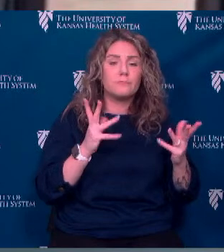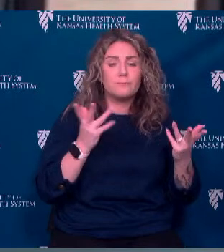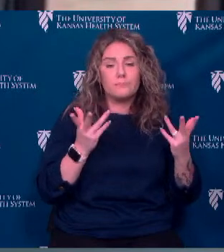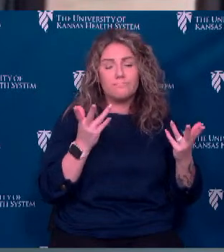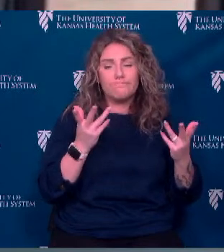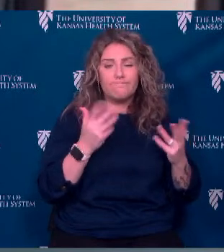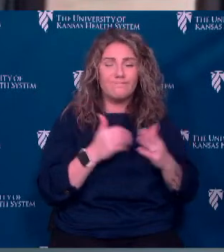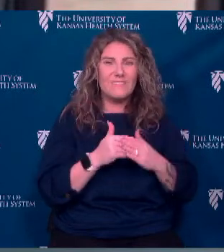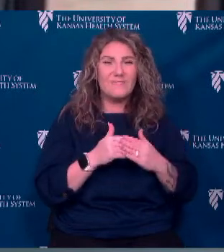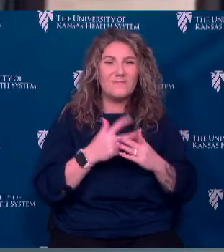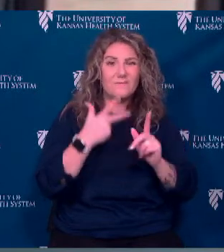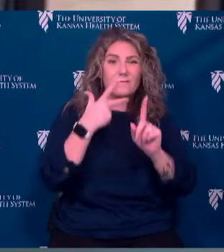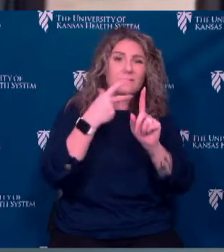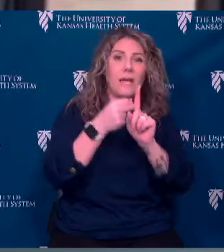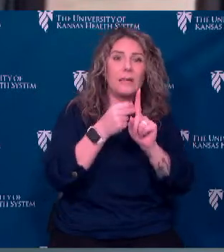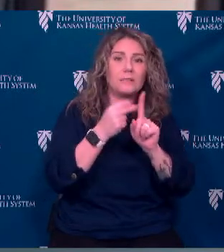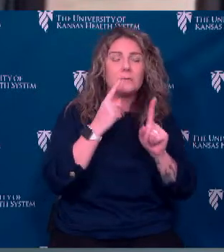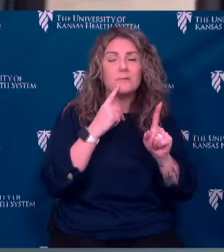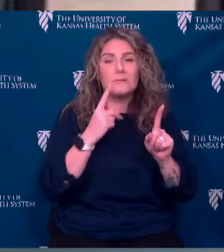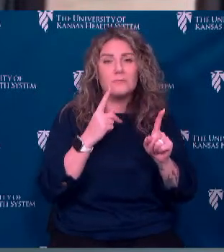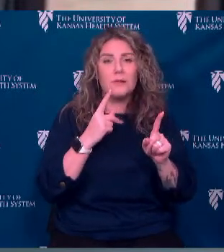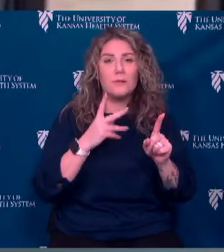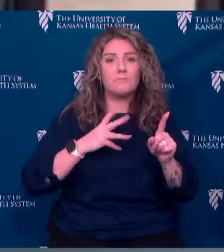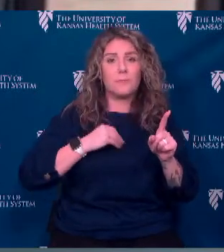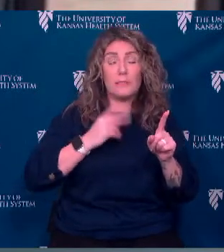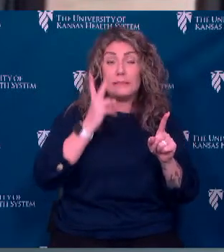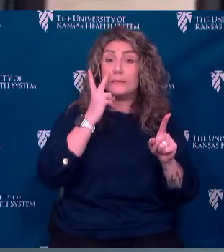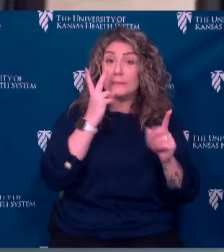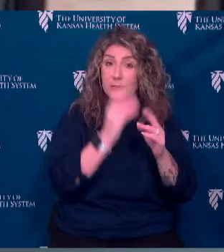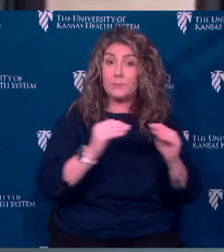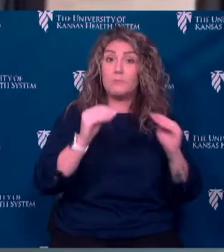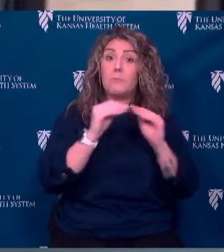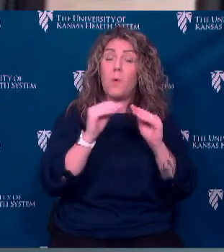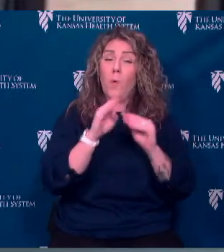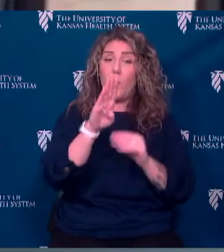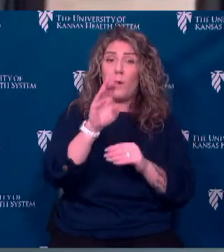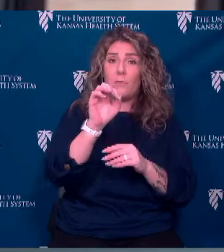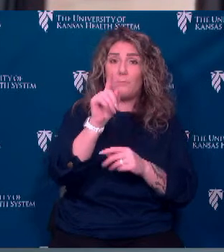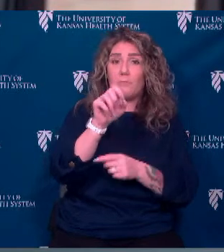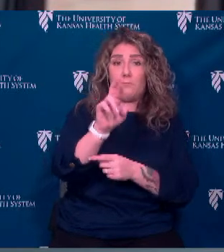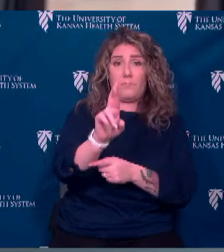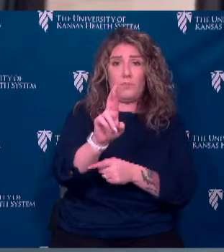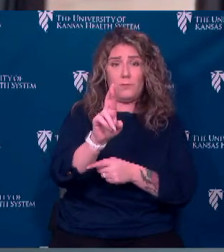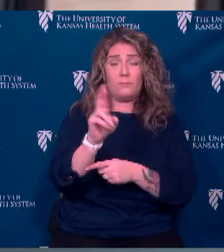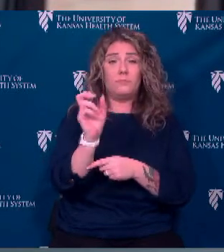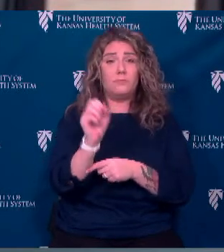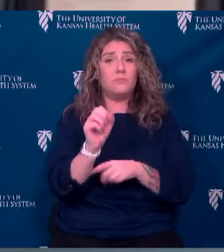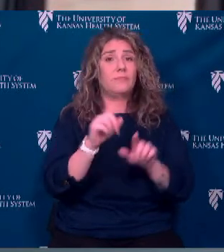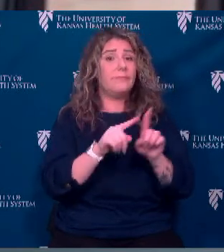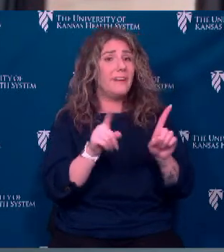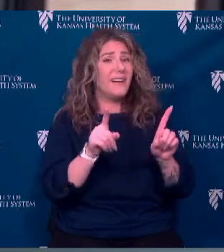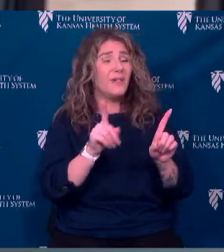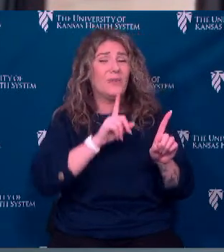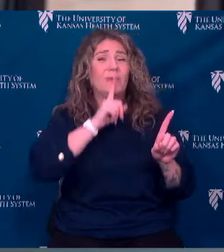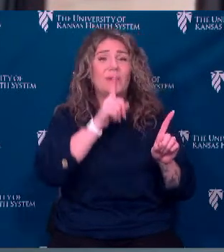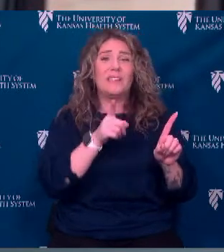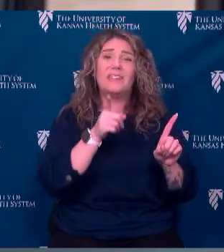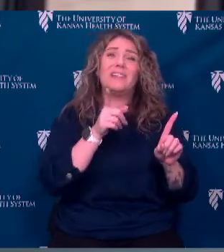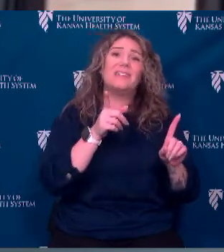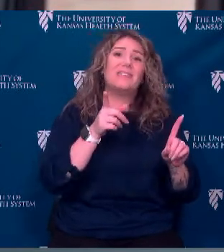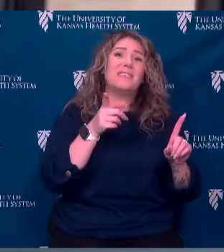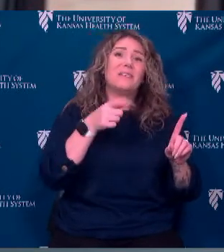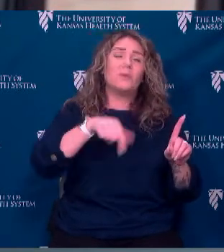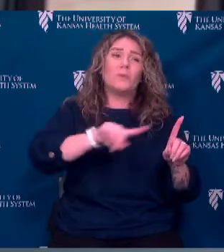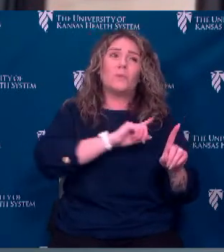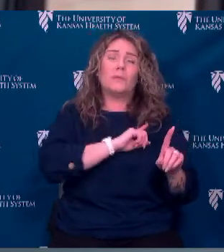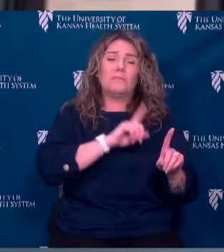and we're seeing more boosters. But we really slowed